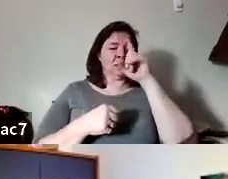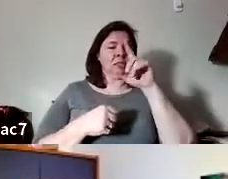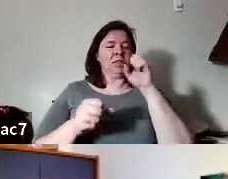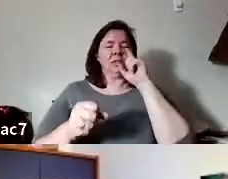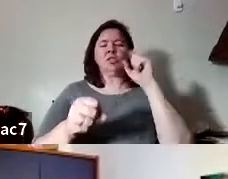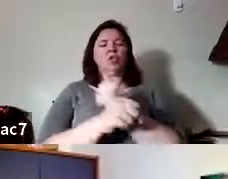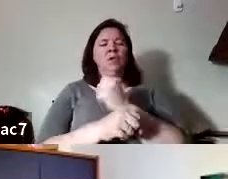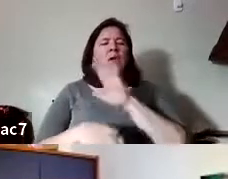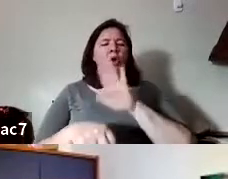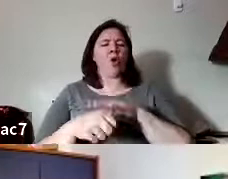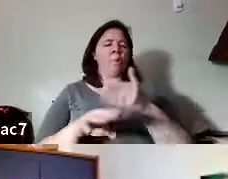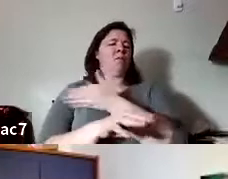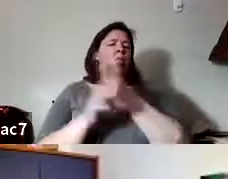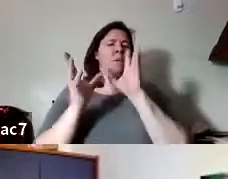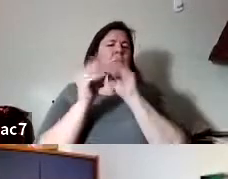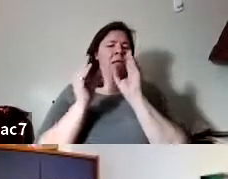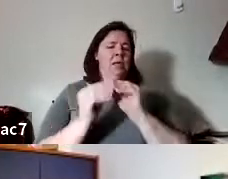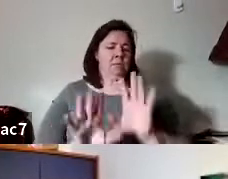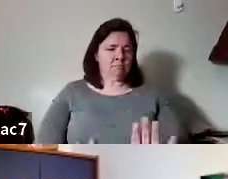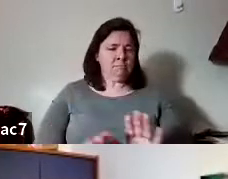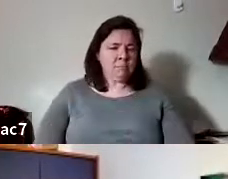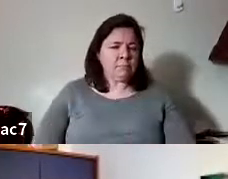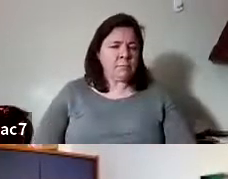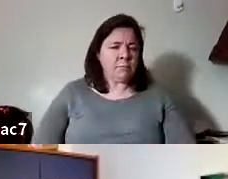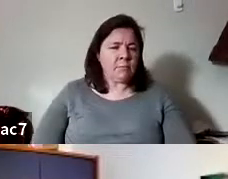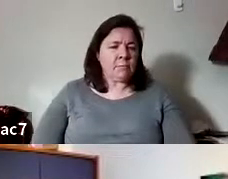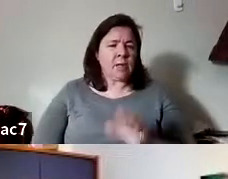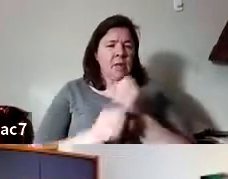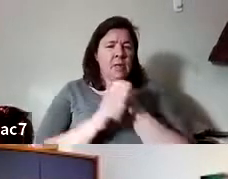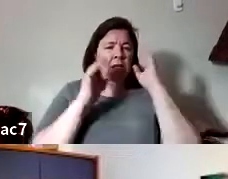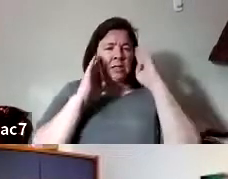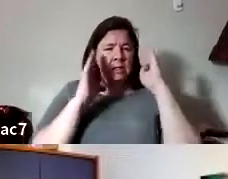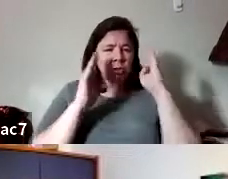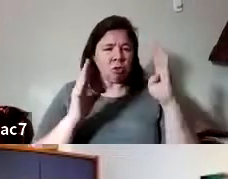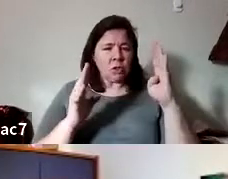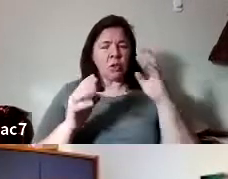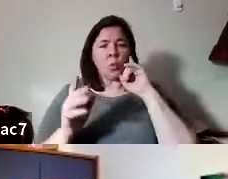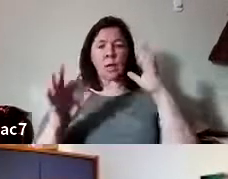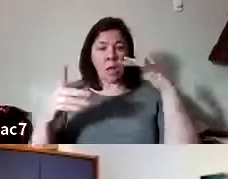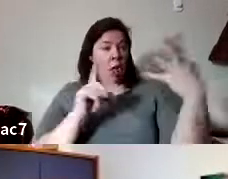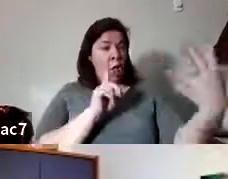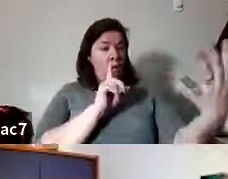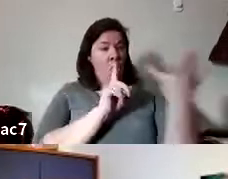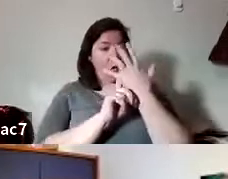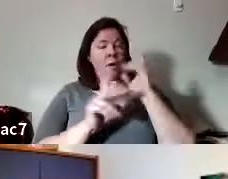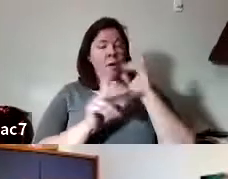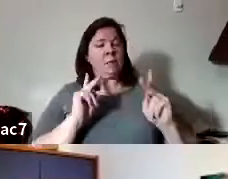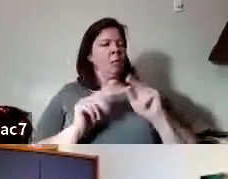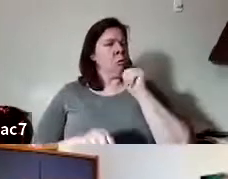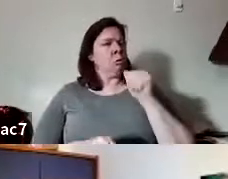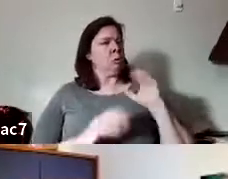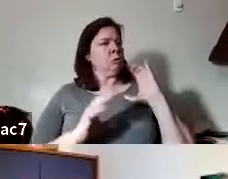Live, and that will attract and give you a bit of attention, and you'll attract people that you don't normally chat